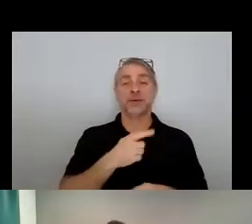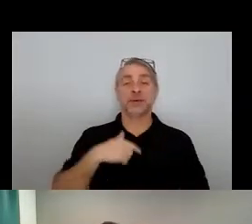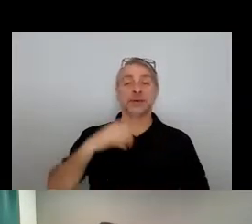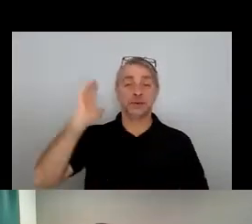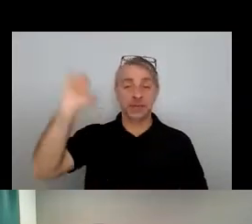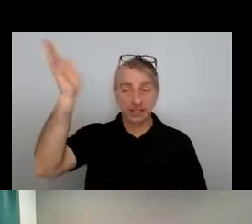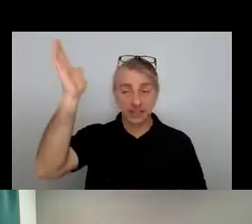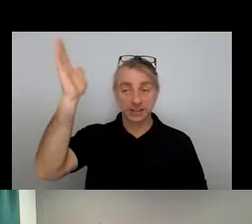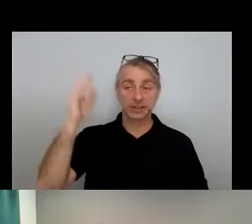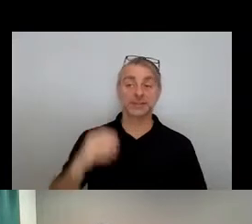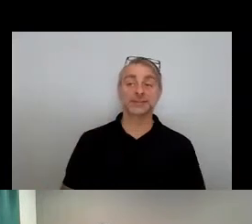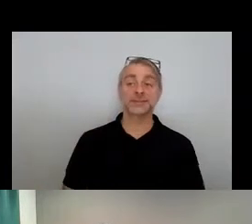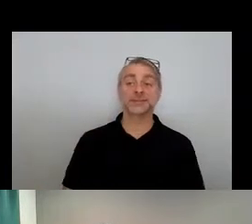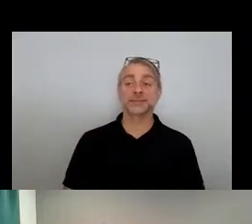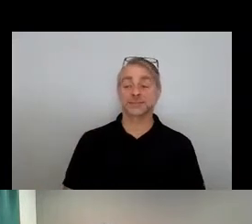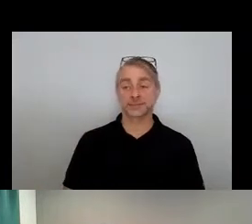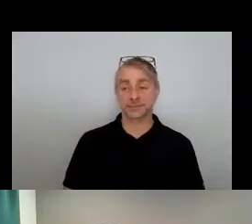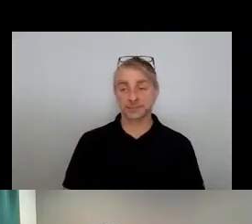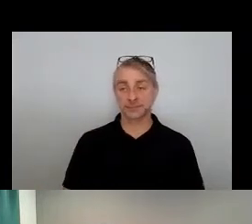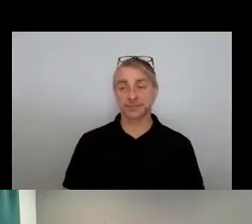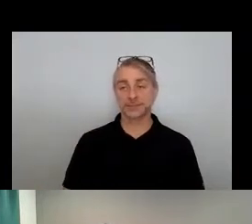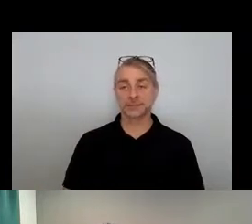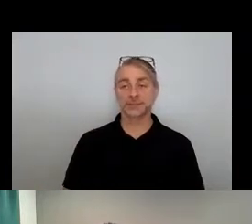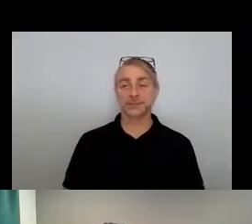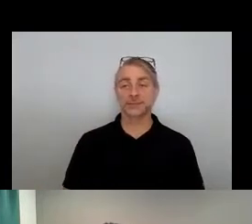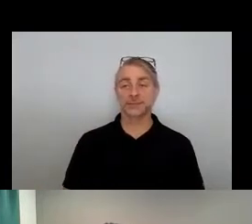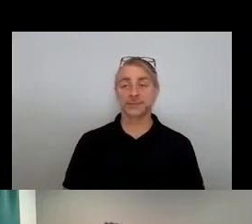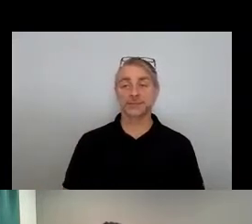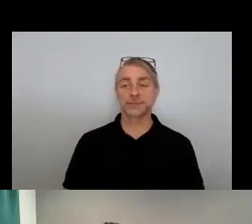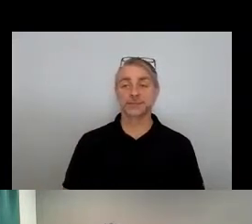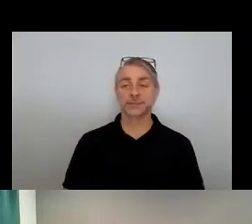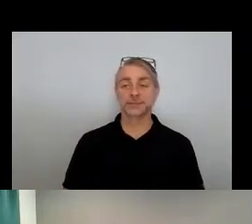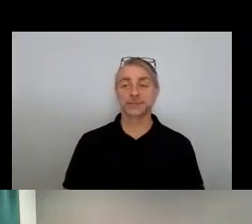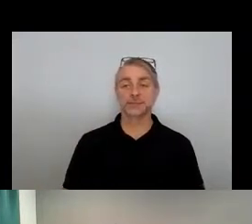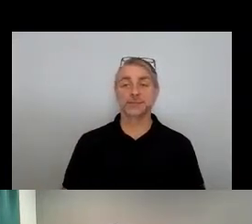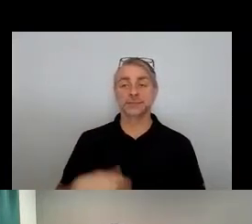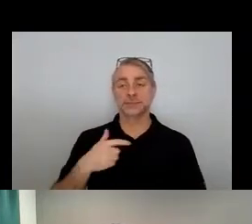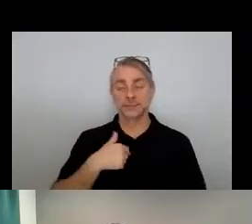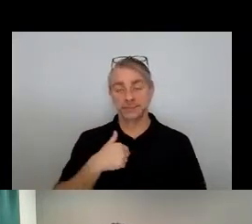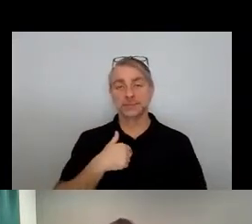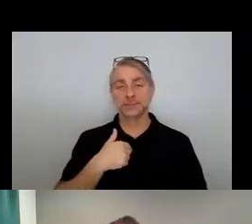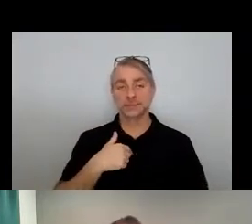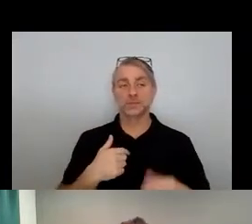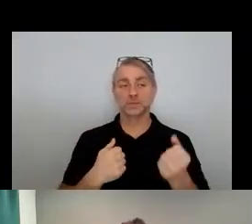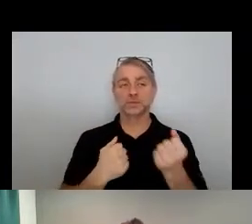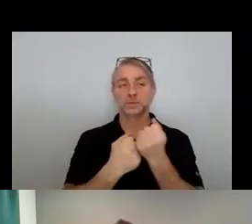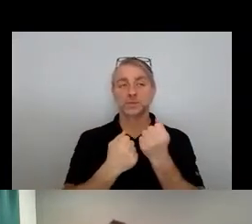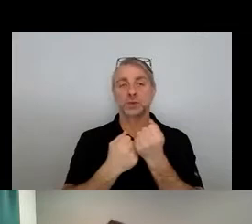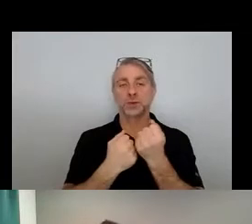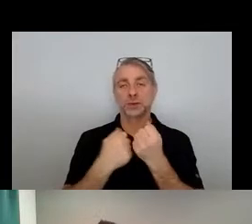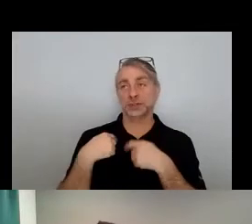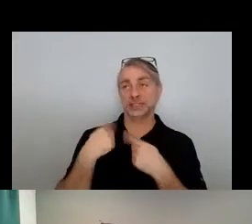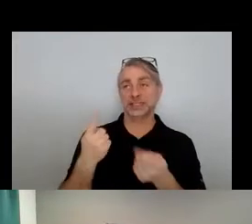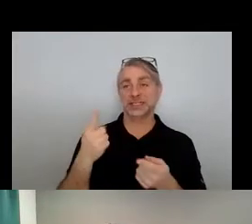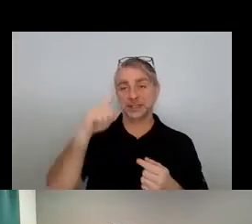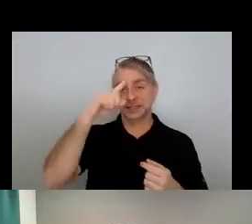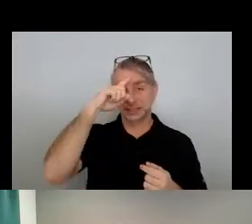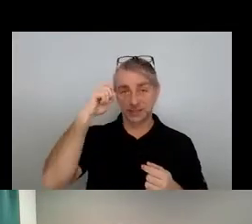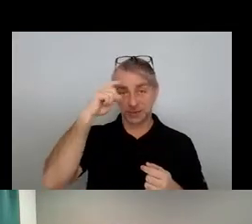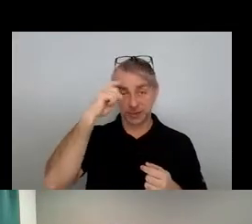been saying a word of support since this summer, and I've seen no reason to